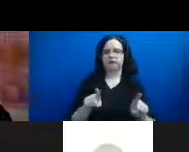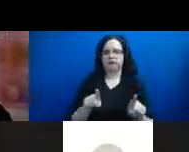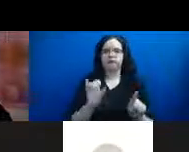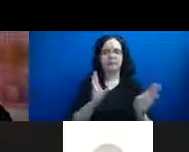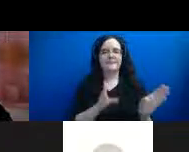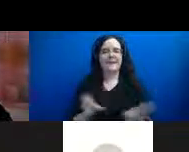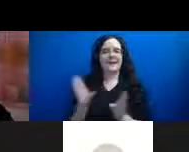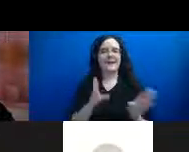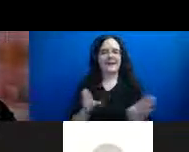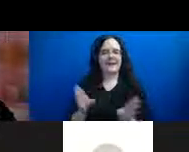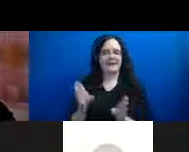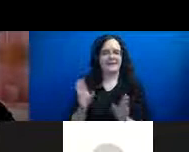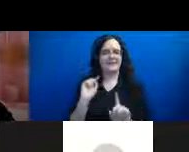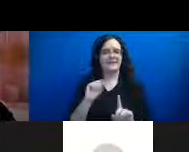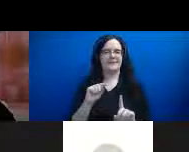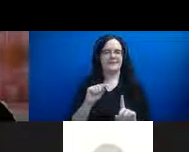of